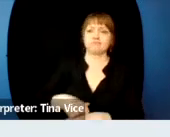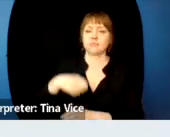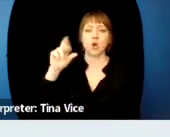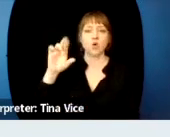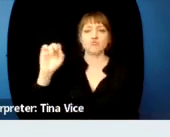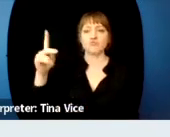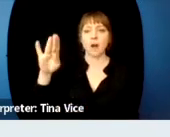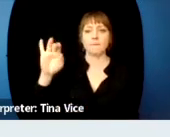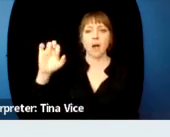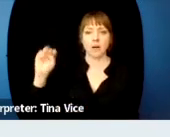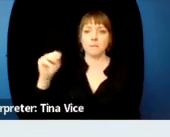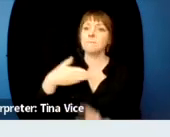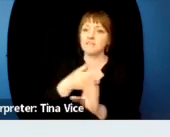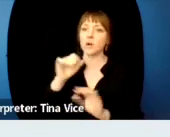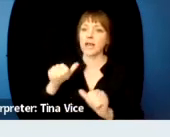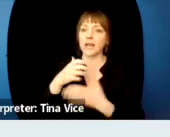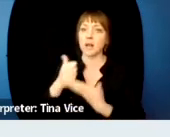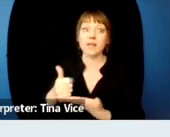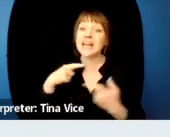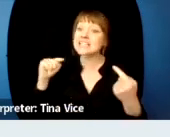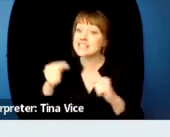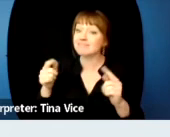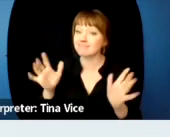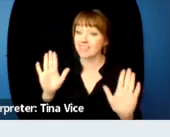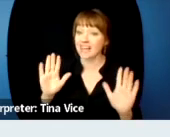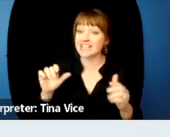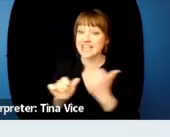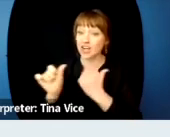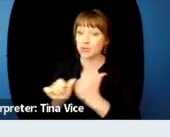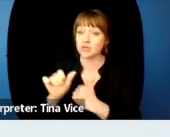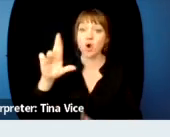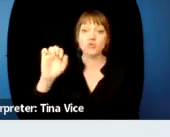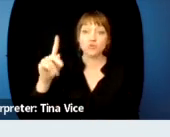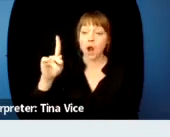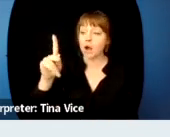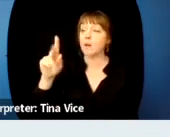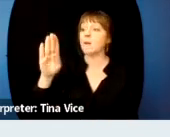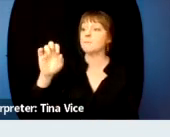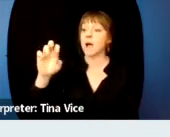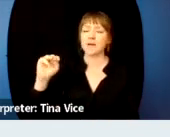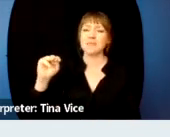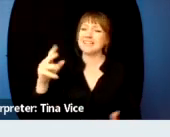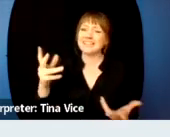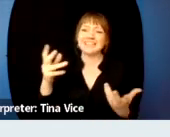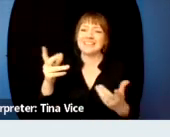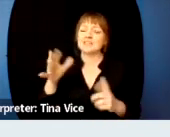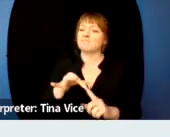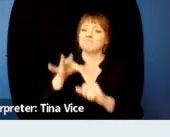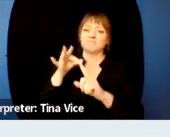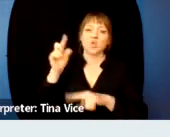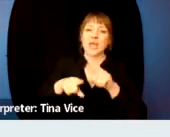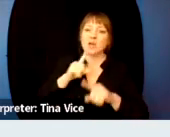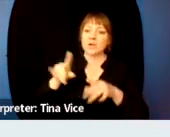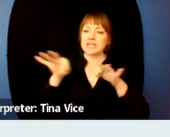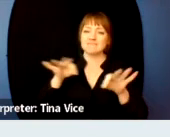incredibly dangerous idea. It does work for some people, but rock bottom isn't something that we can really define. Most people consider that they've